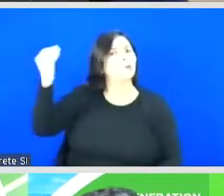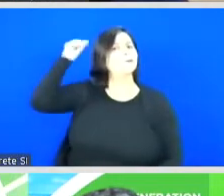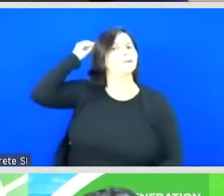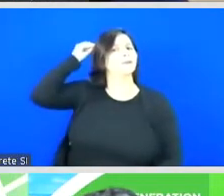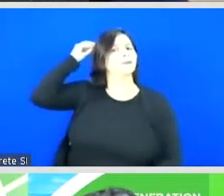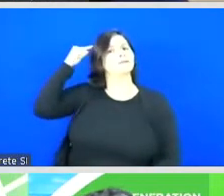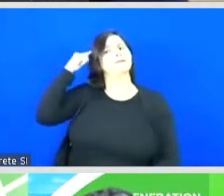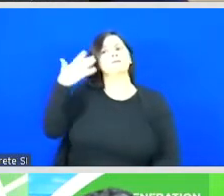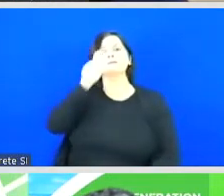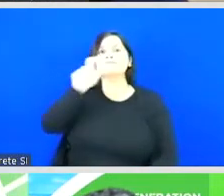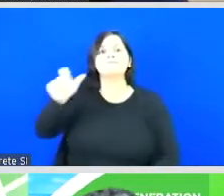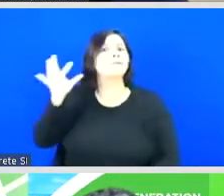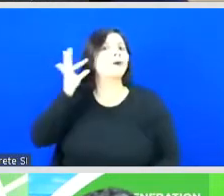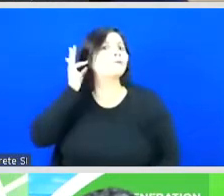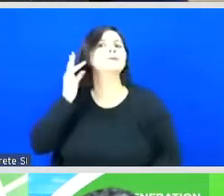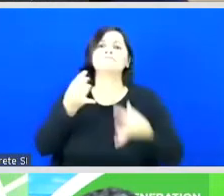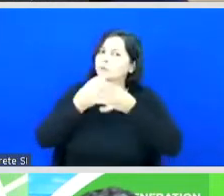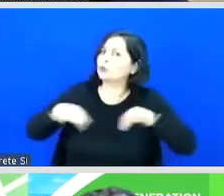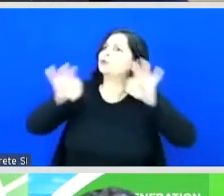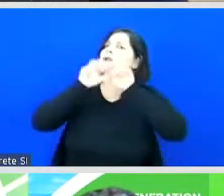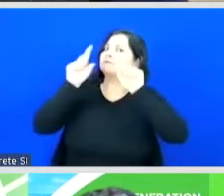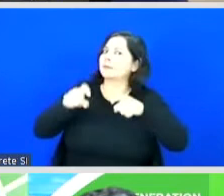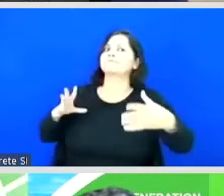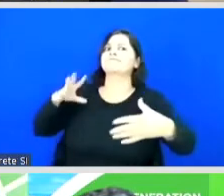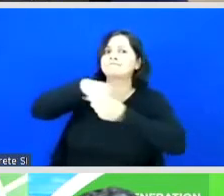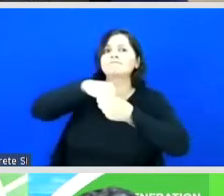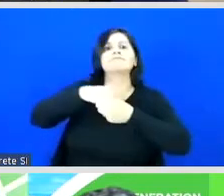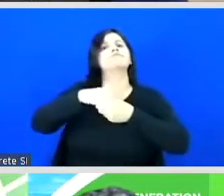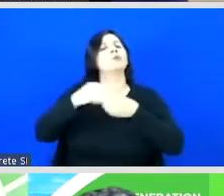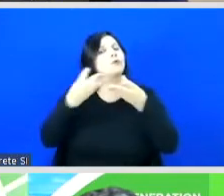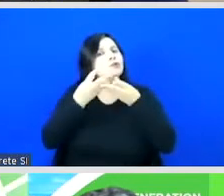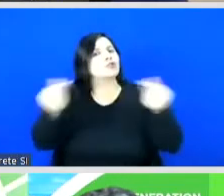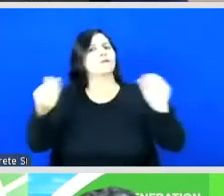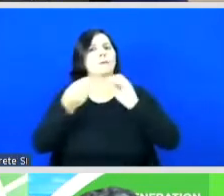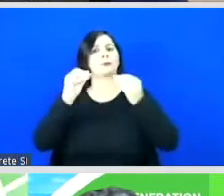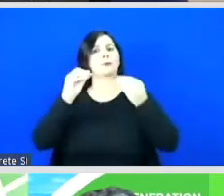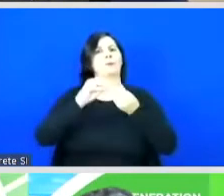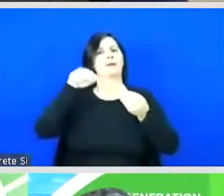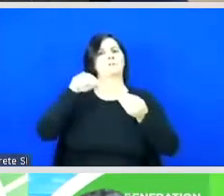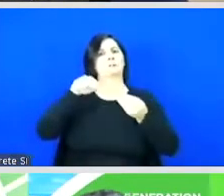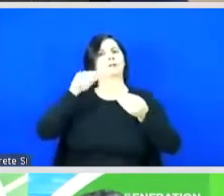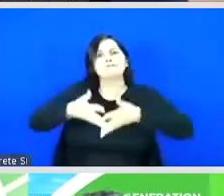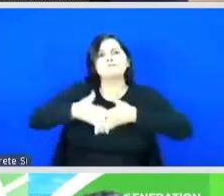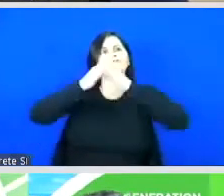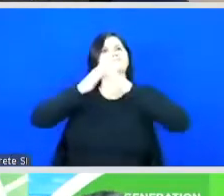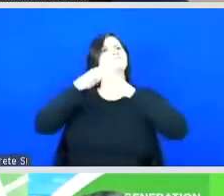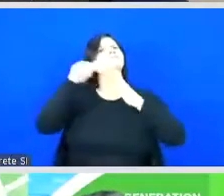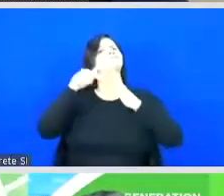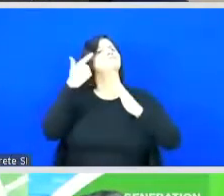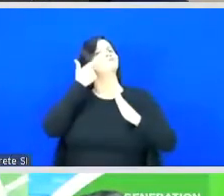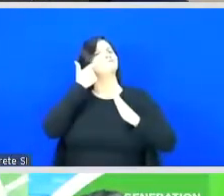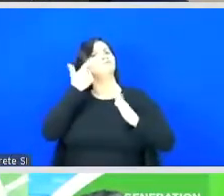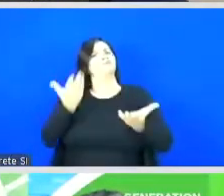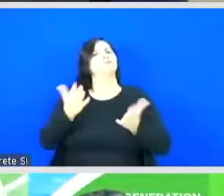implementation of what they have decided. We have to make sure we're integrating their perspectives